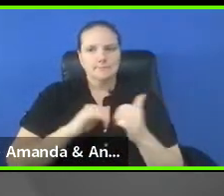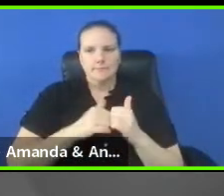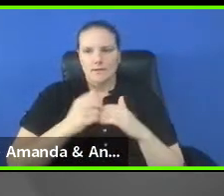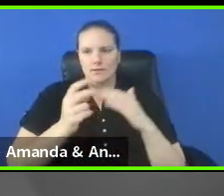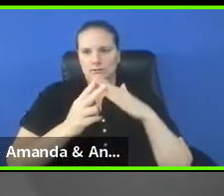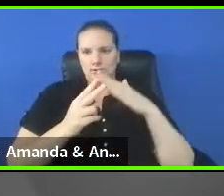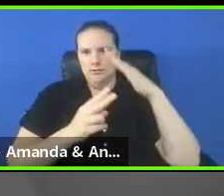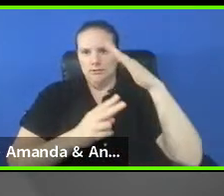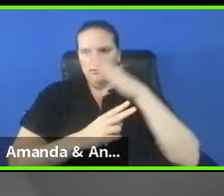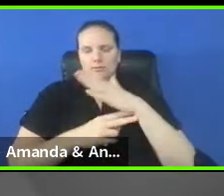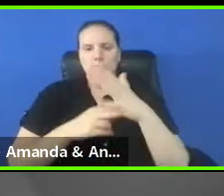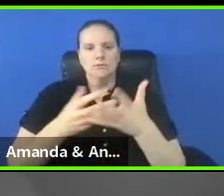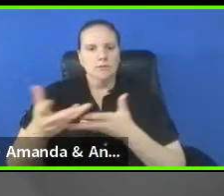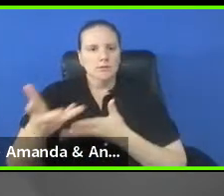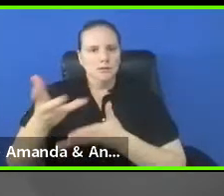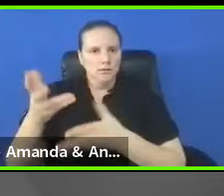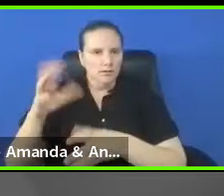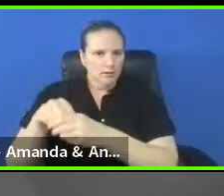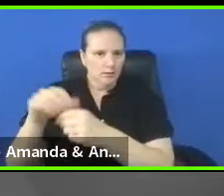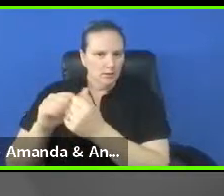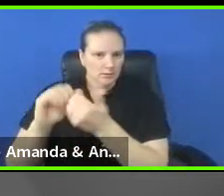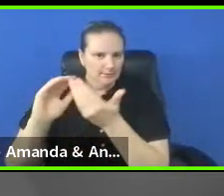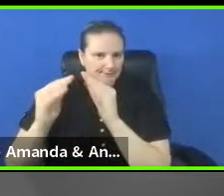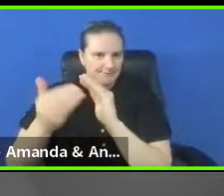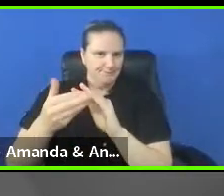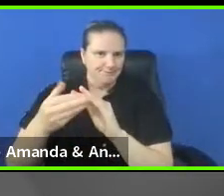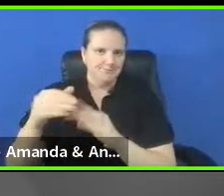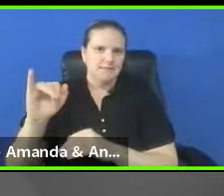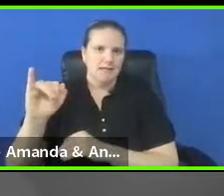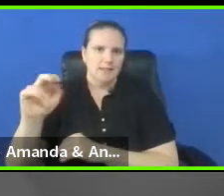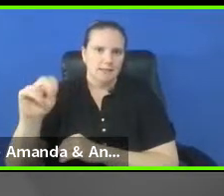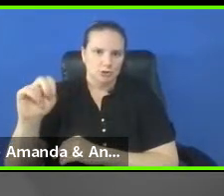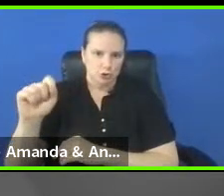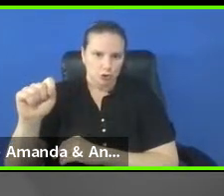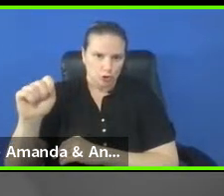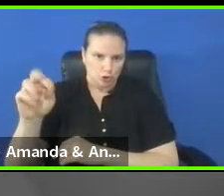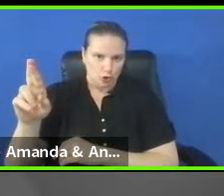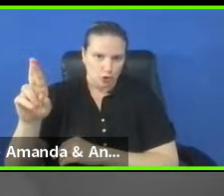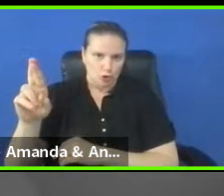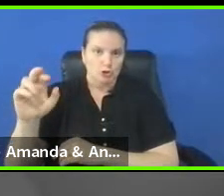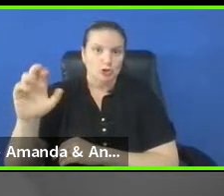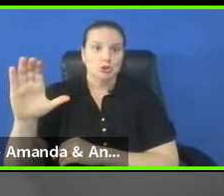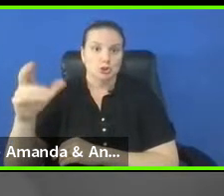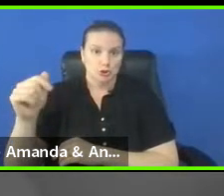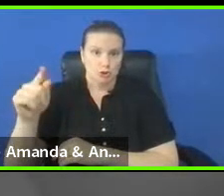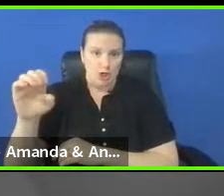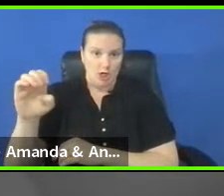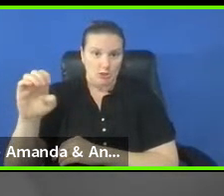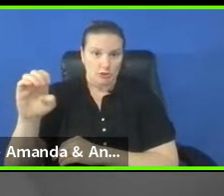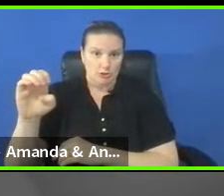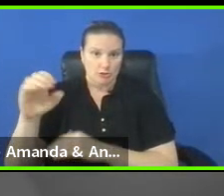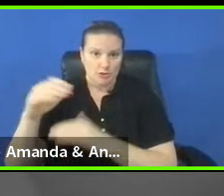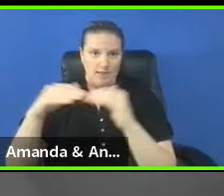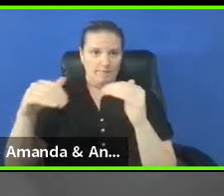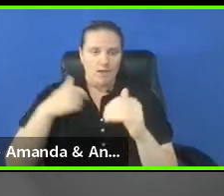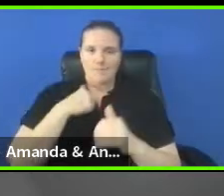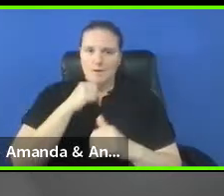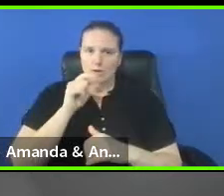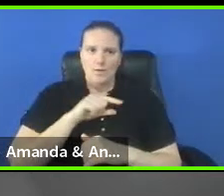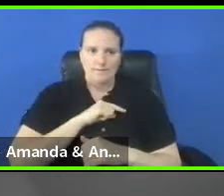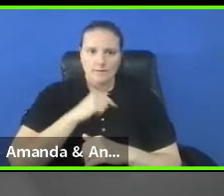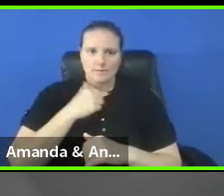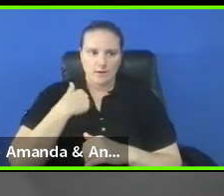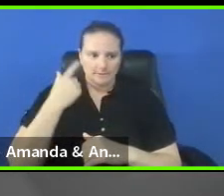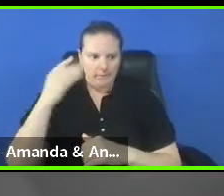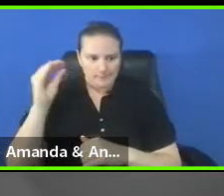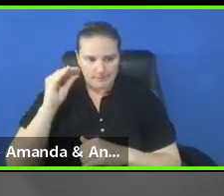bridge interacts with the community at the interchange level. I'm not qualified to have an opinion about